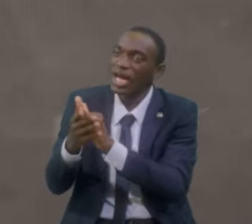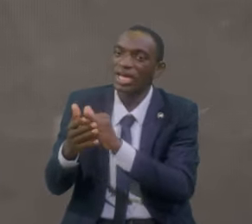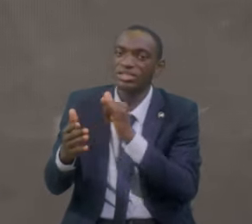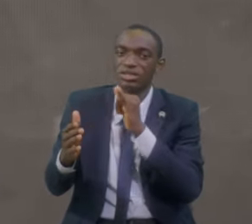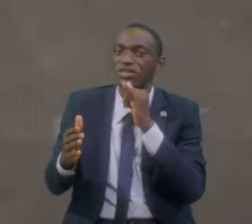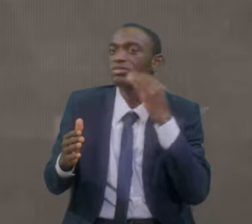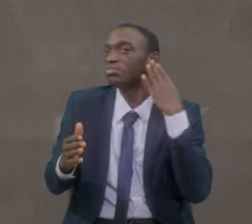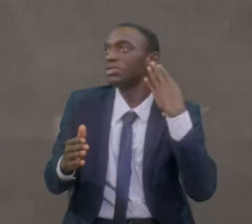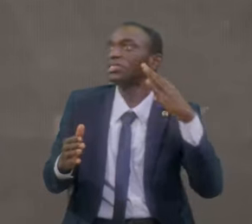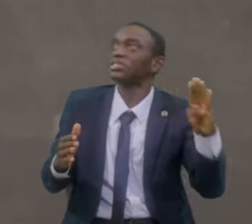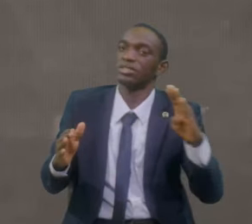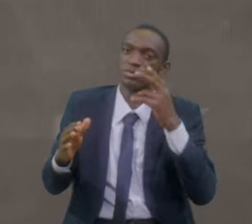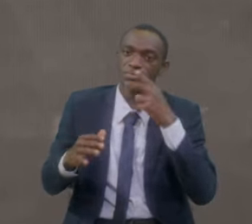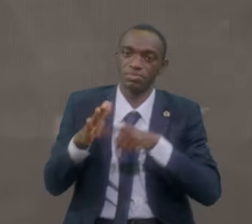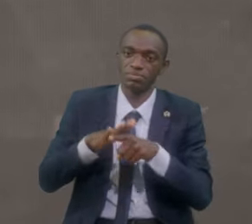called it